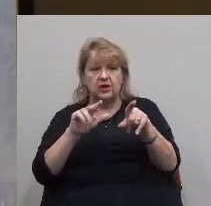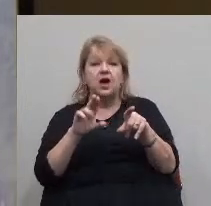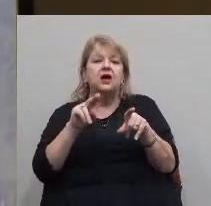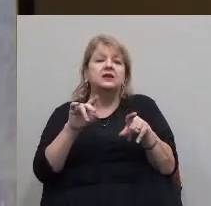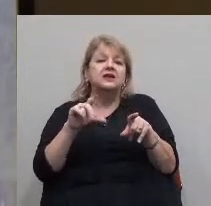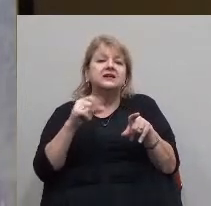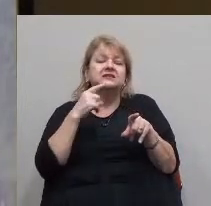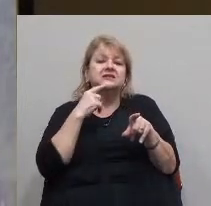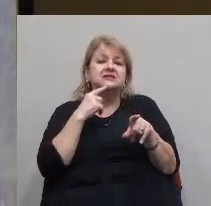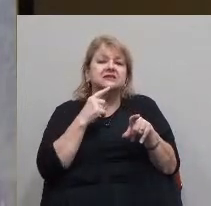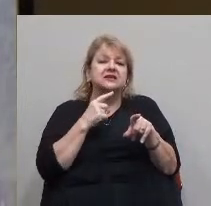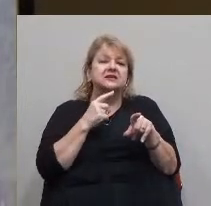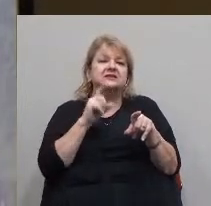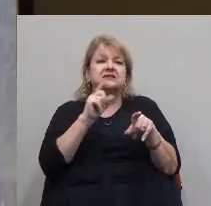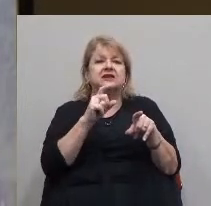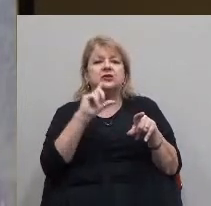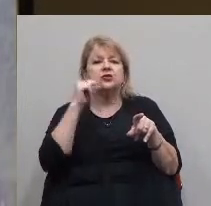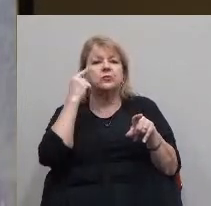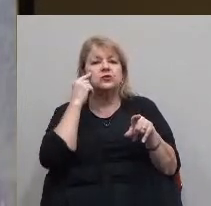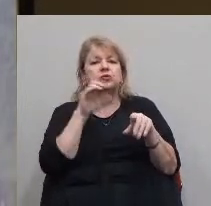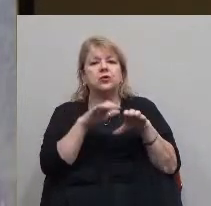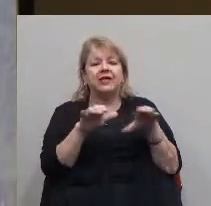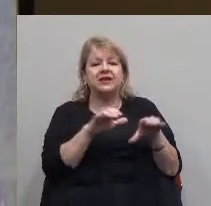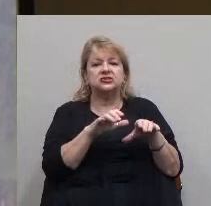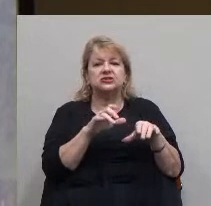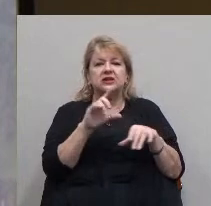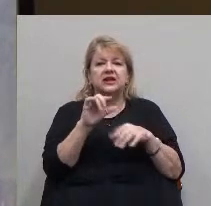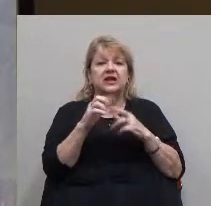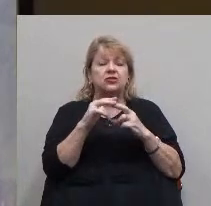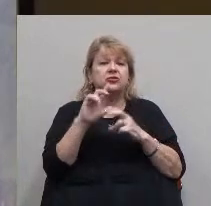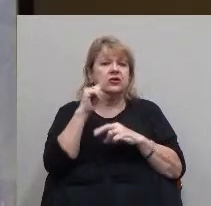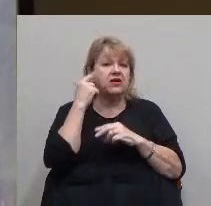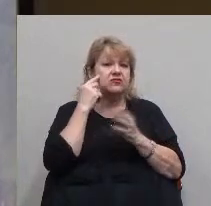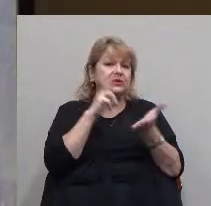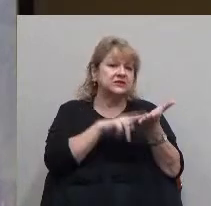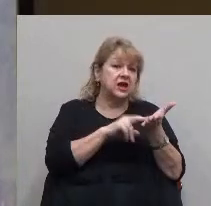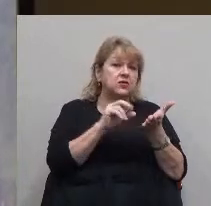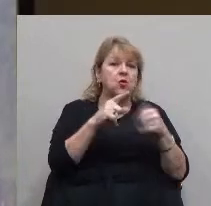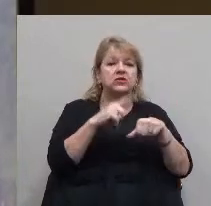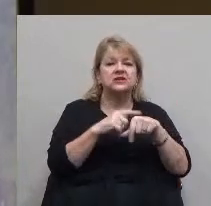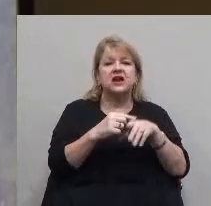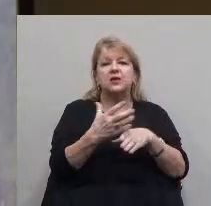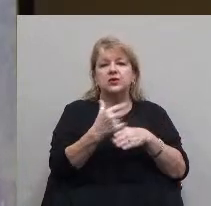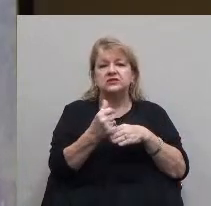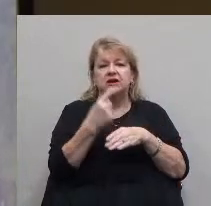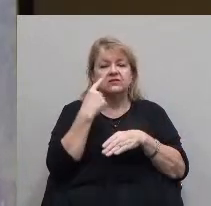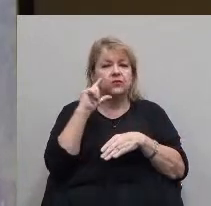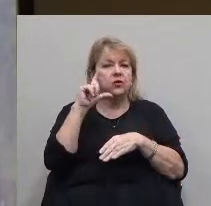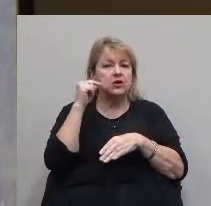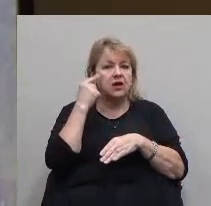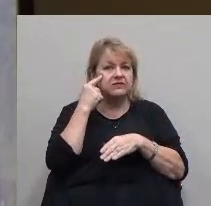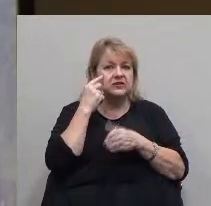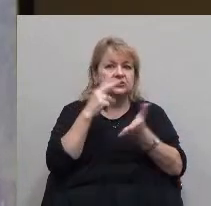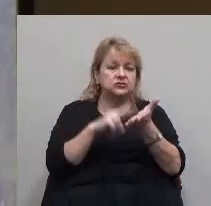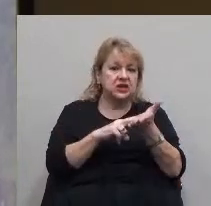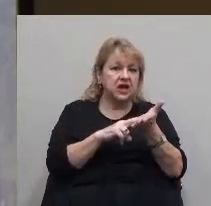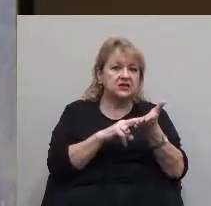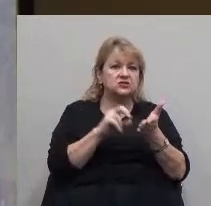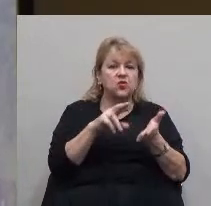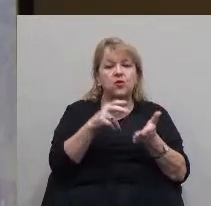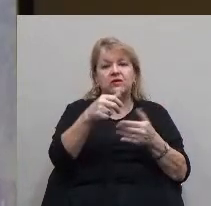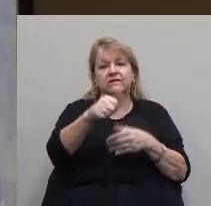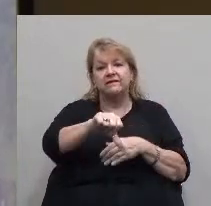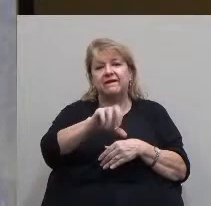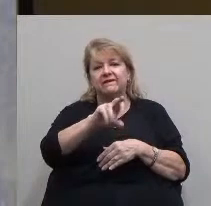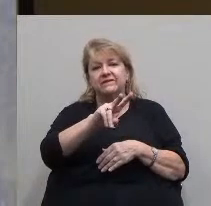action. Usually when that happens, the minute the governor signs it or the time runs out for the governor to sign it, or veto it, it then becomes